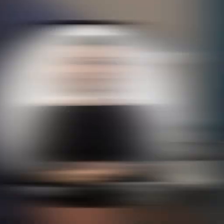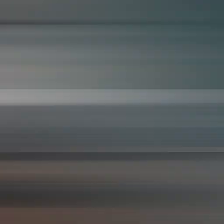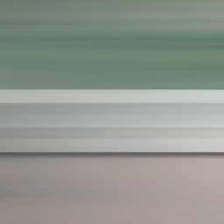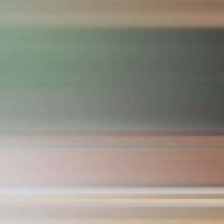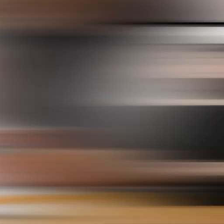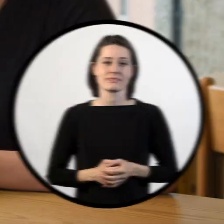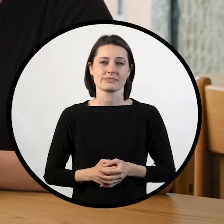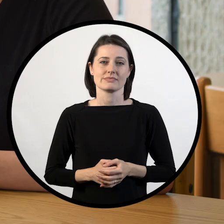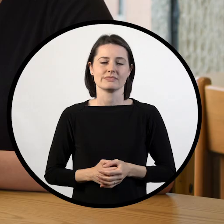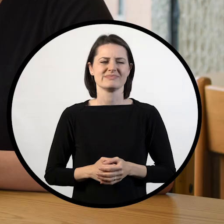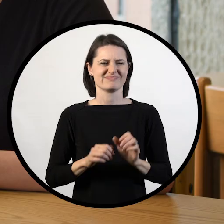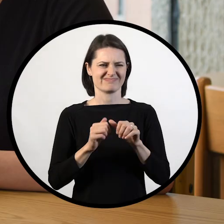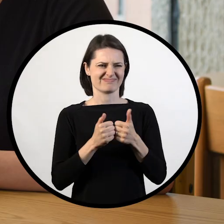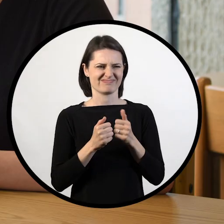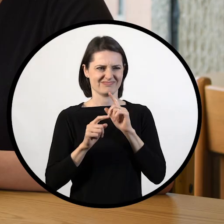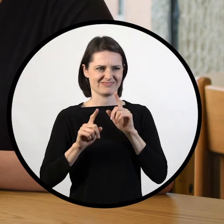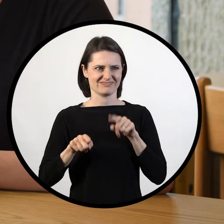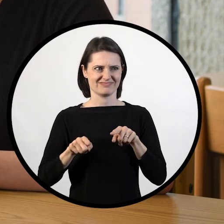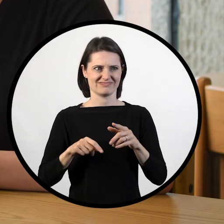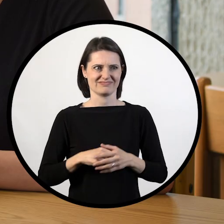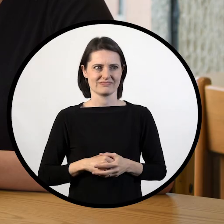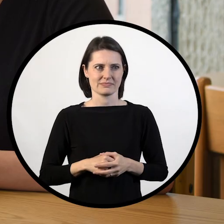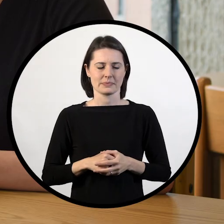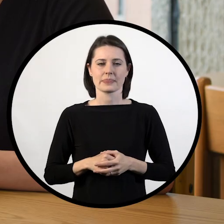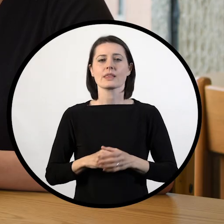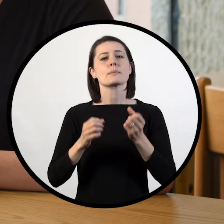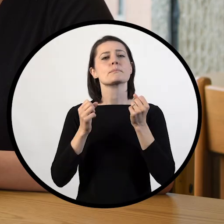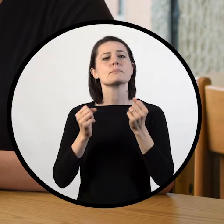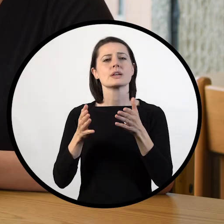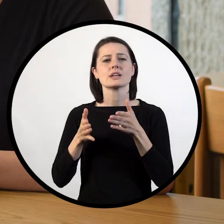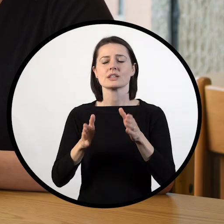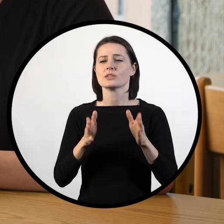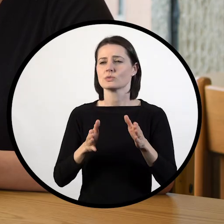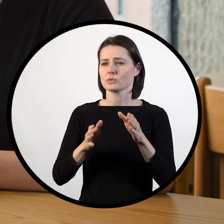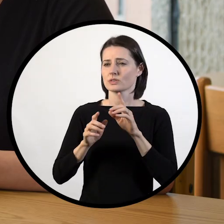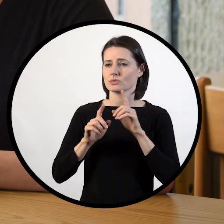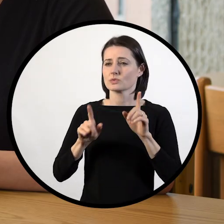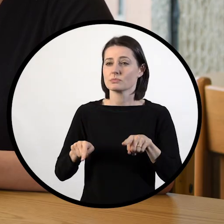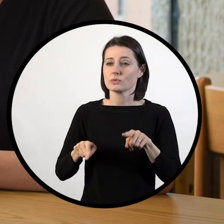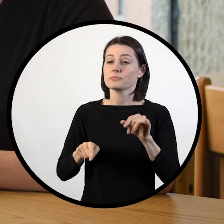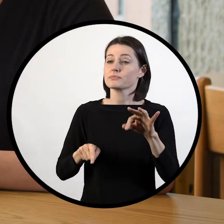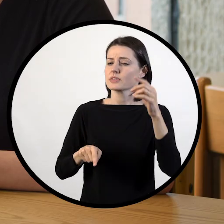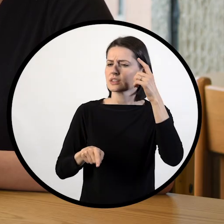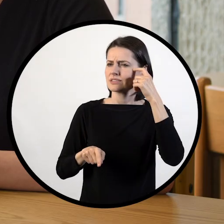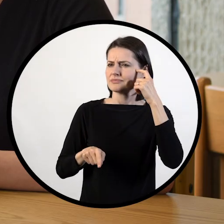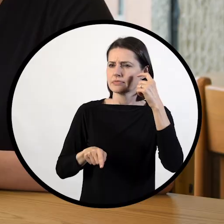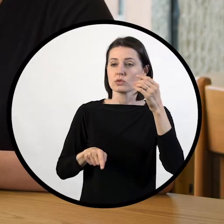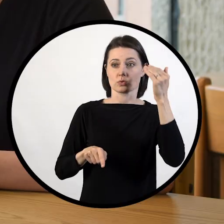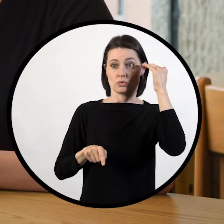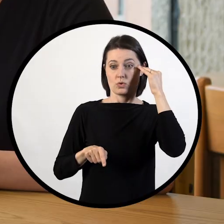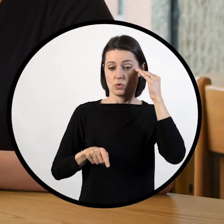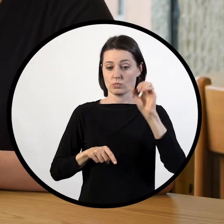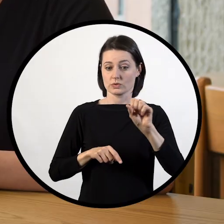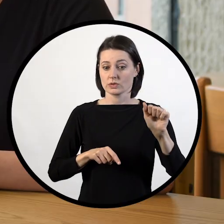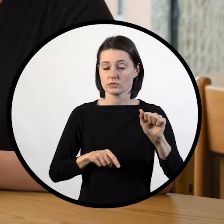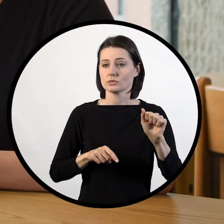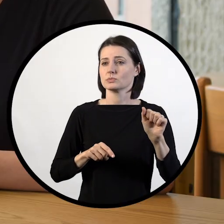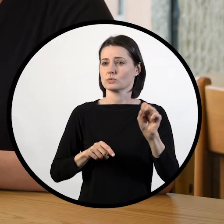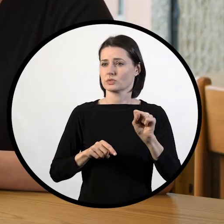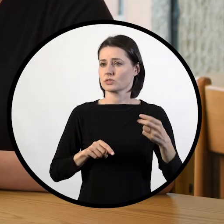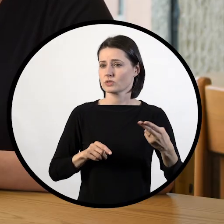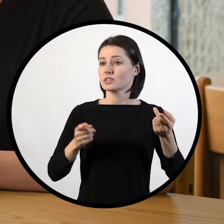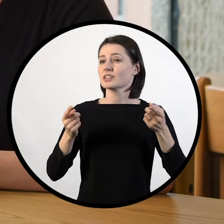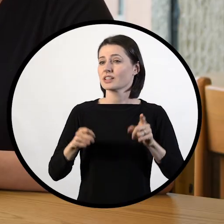too. How do I report? There are many ways to report. If you suspect or know of